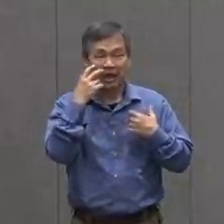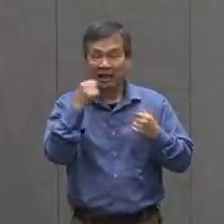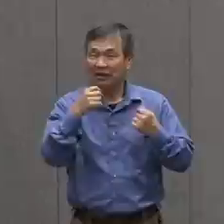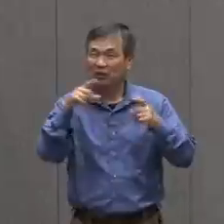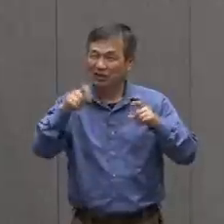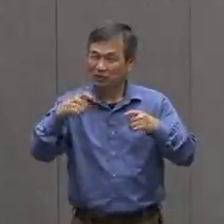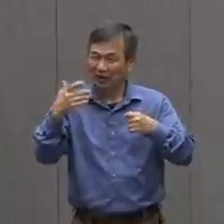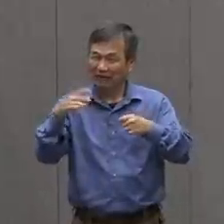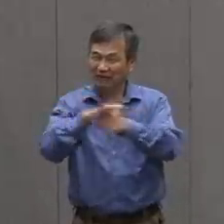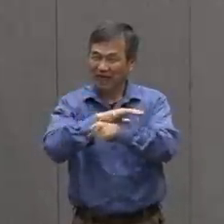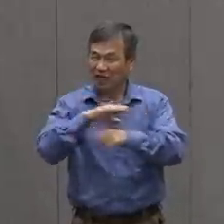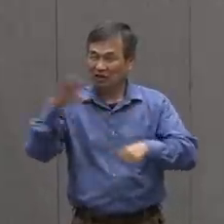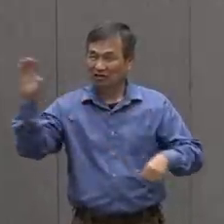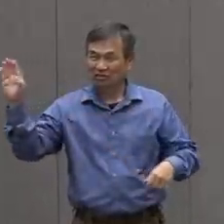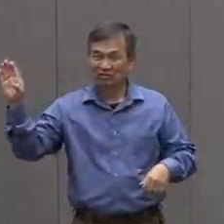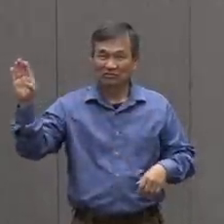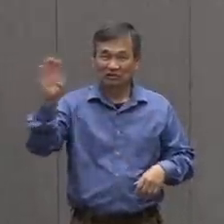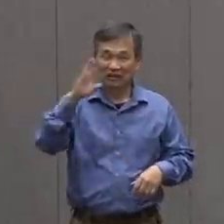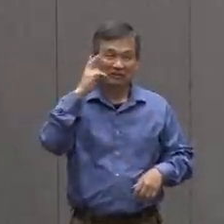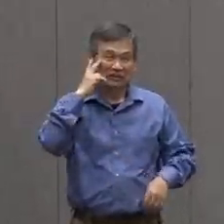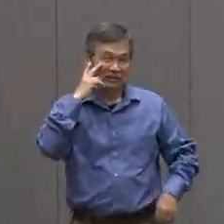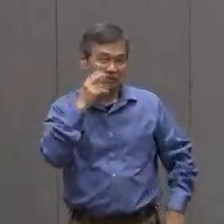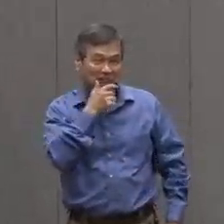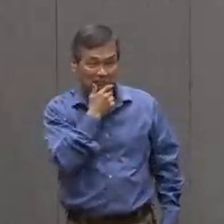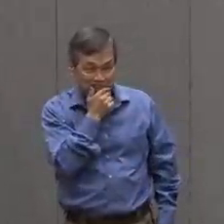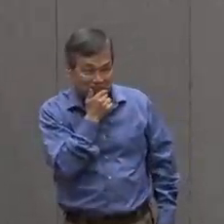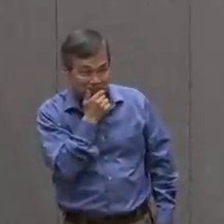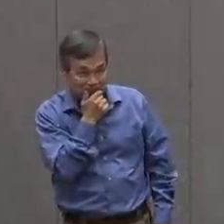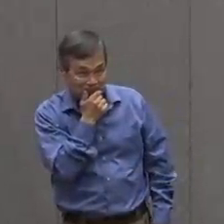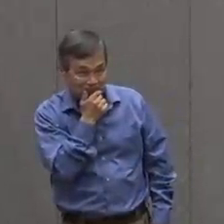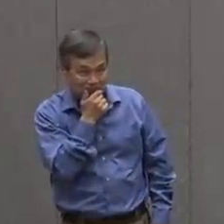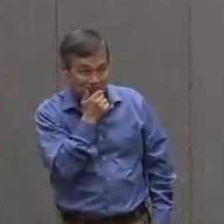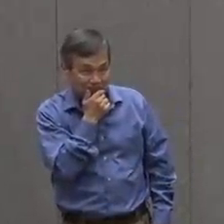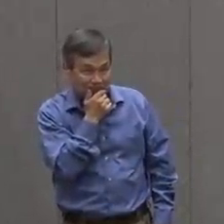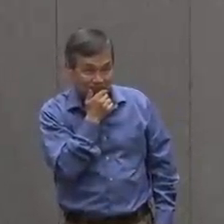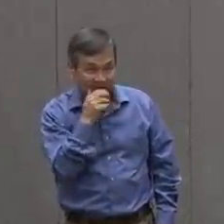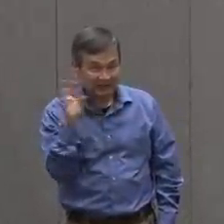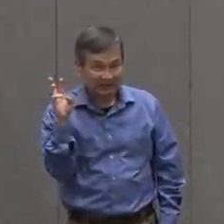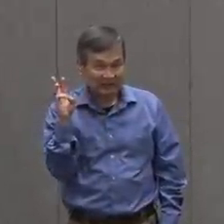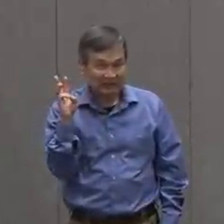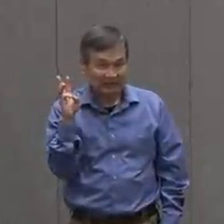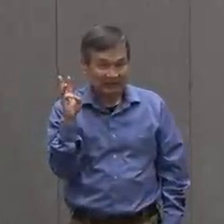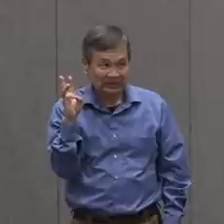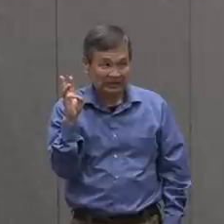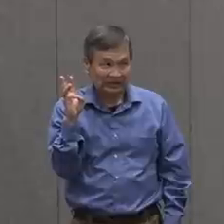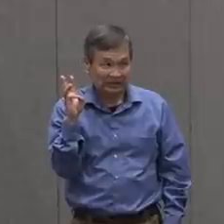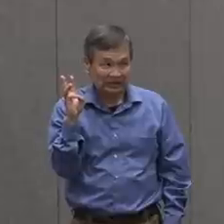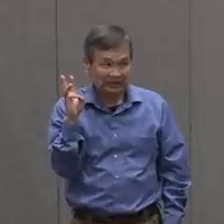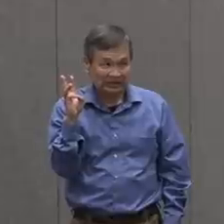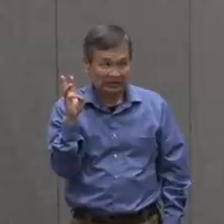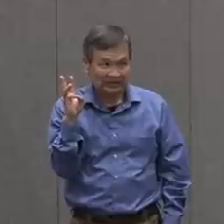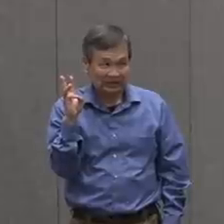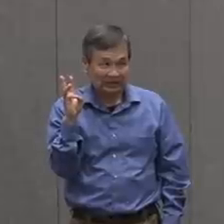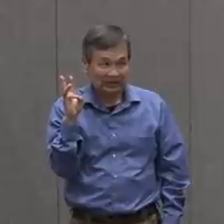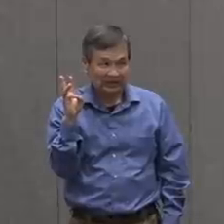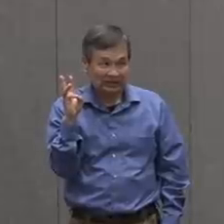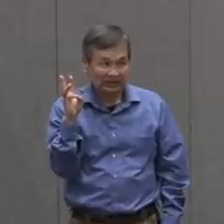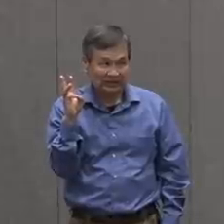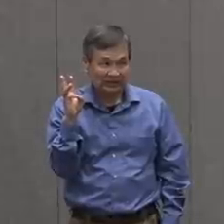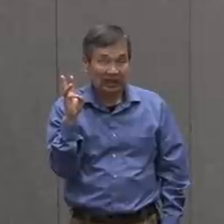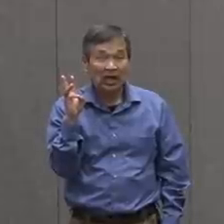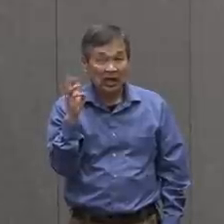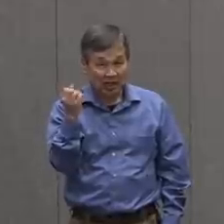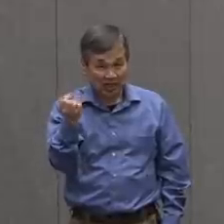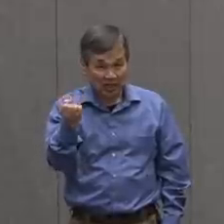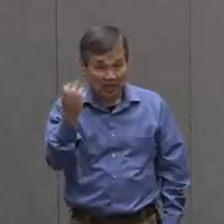fill up this row, I'd be really excited. I rolled a 6, friends. Wow, that's a